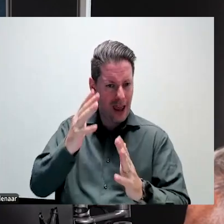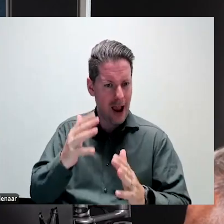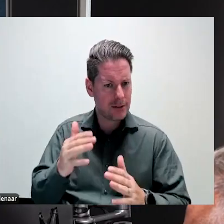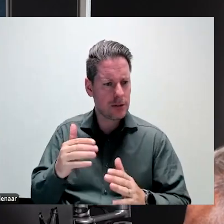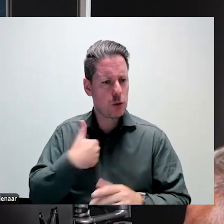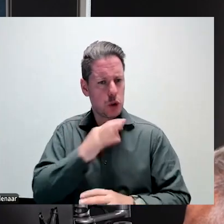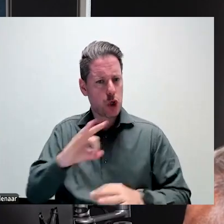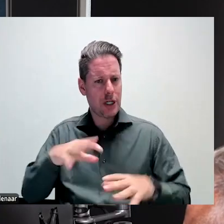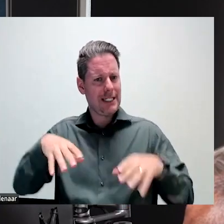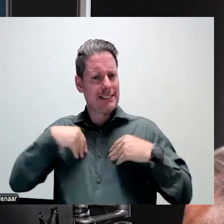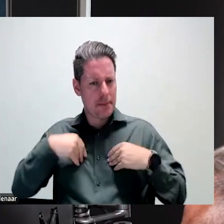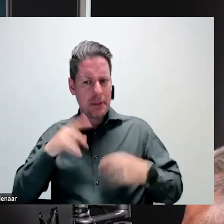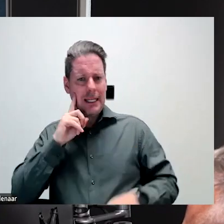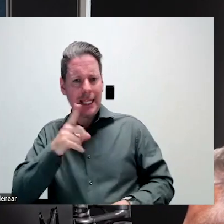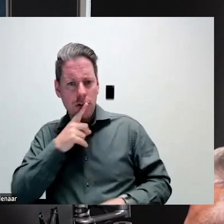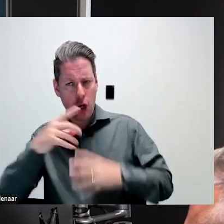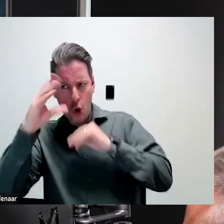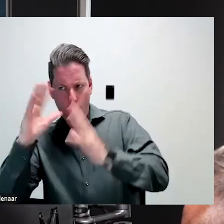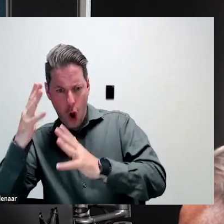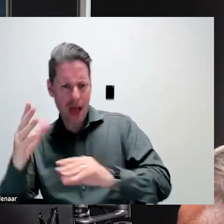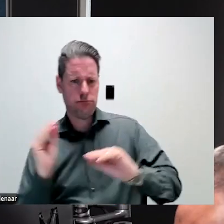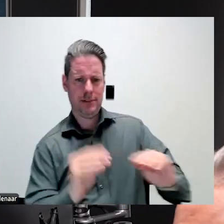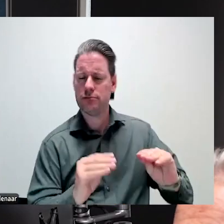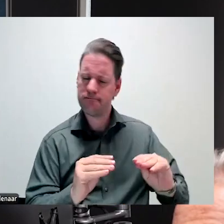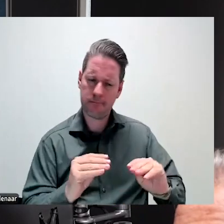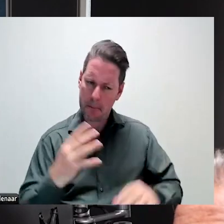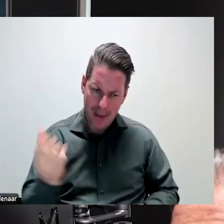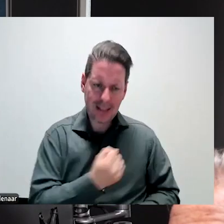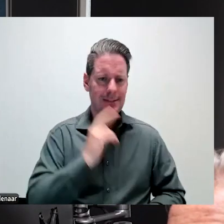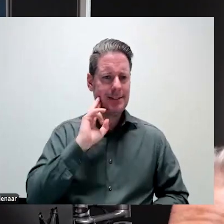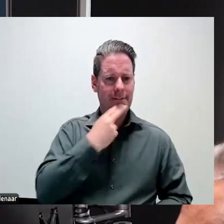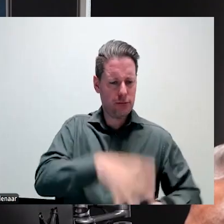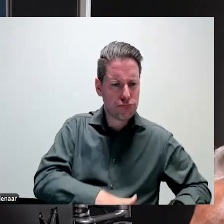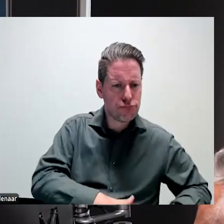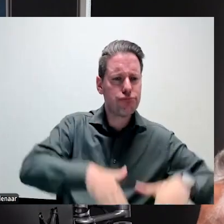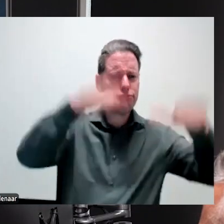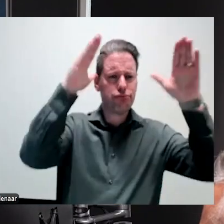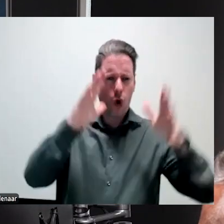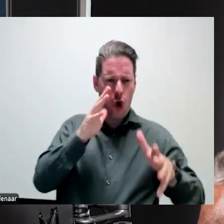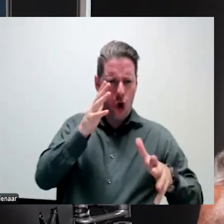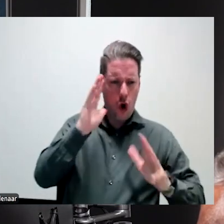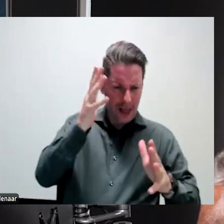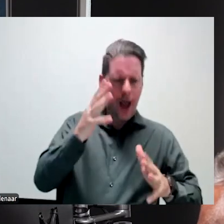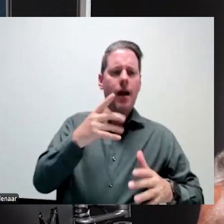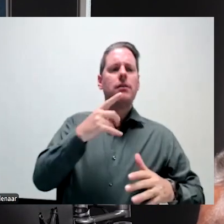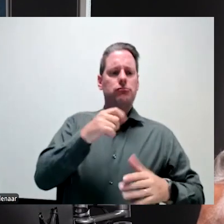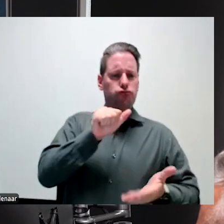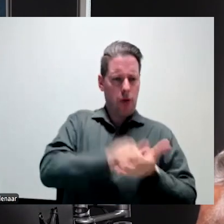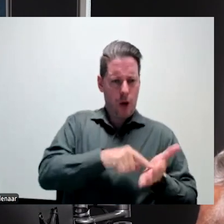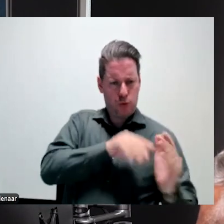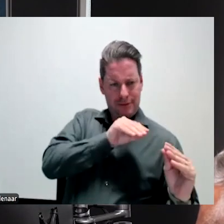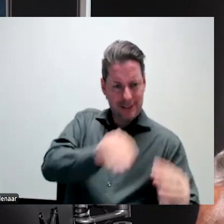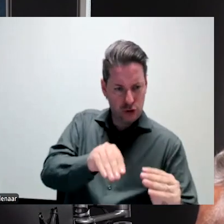language. We use deaf people who grew up with the language to teach the language. And in schools, we